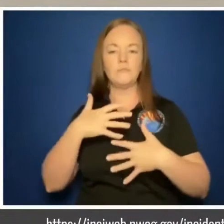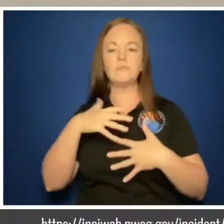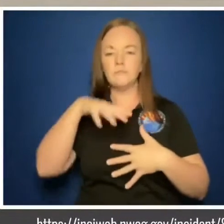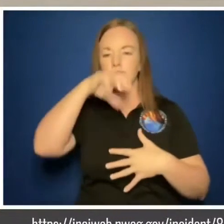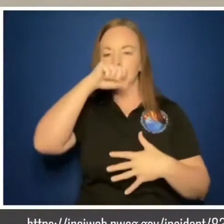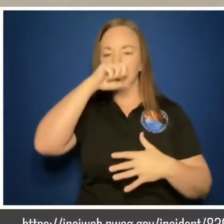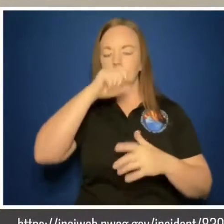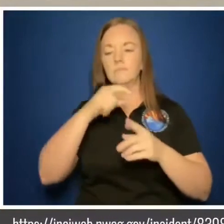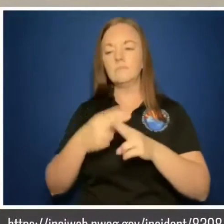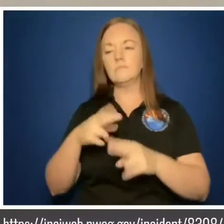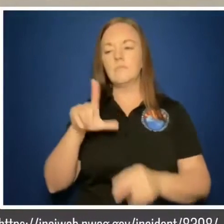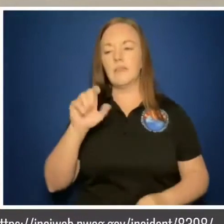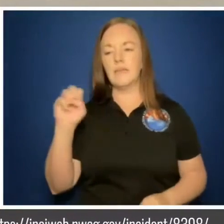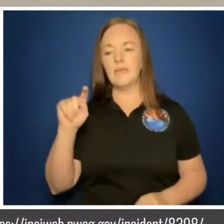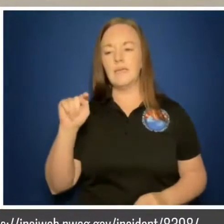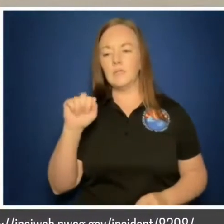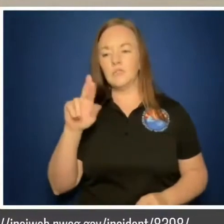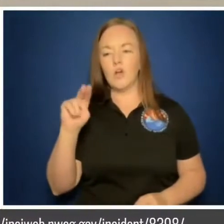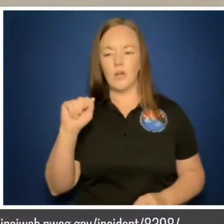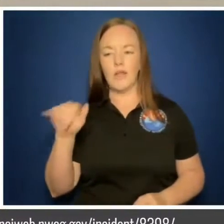Lee?